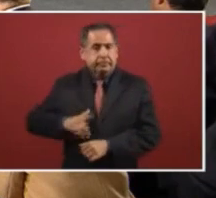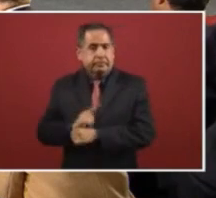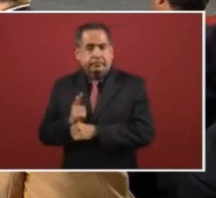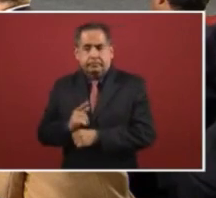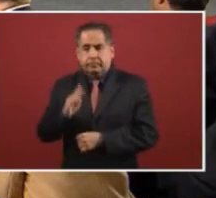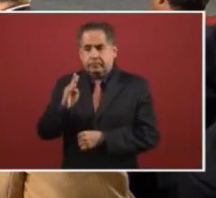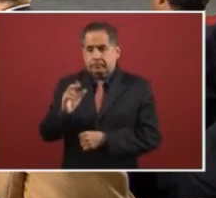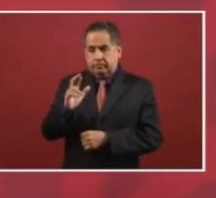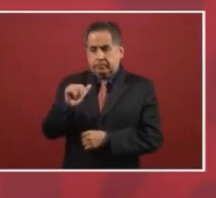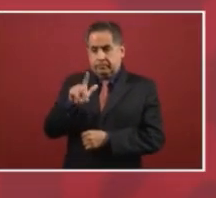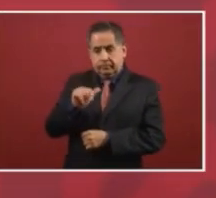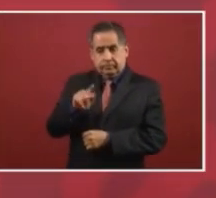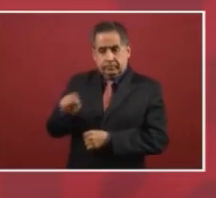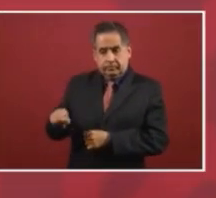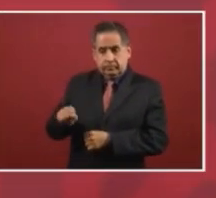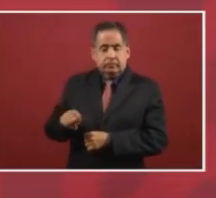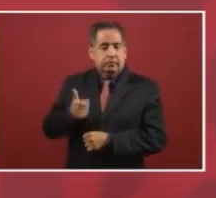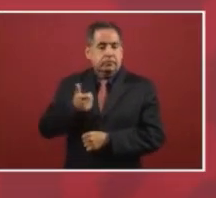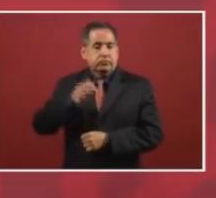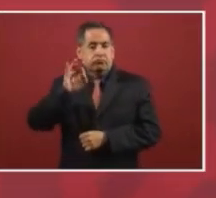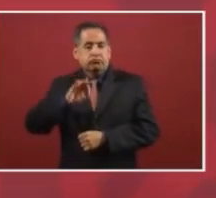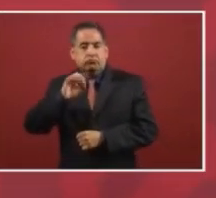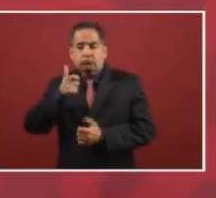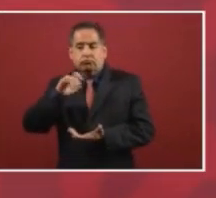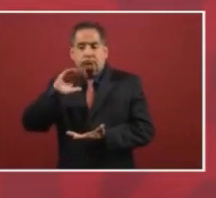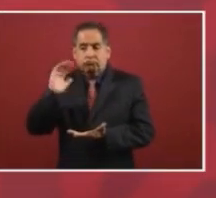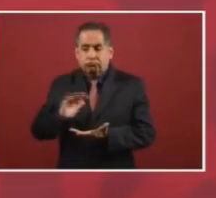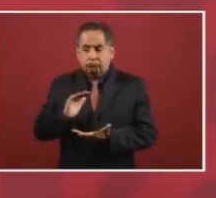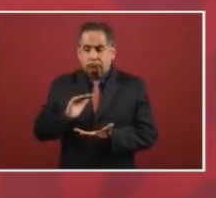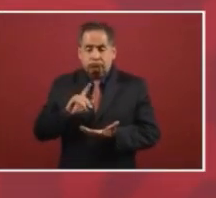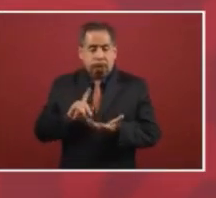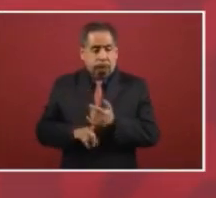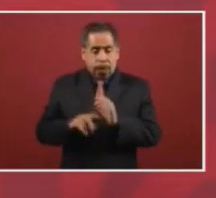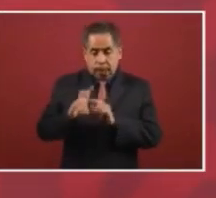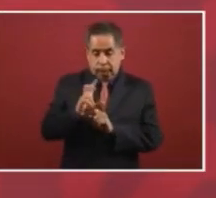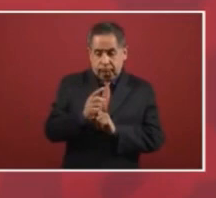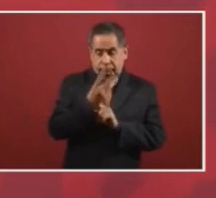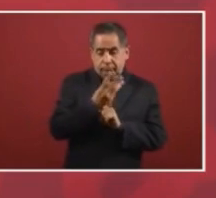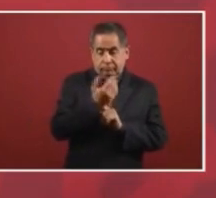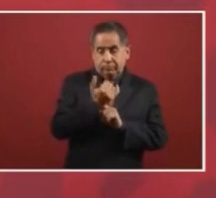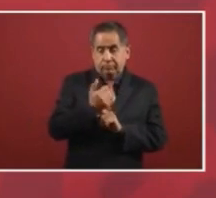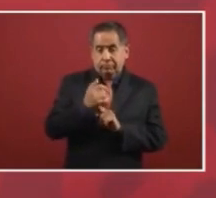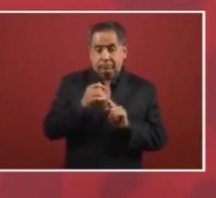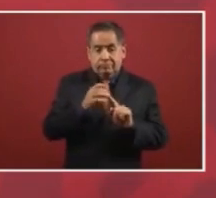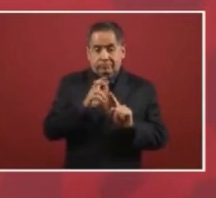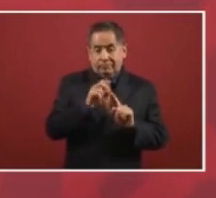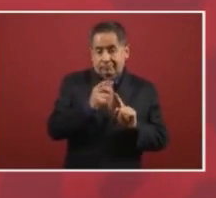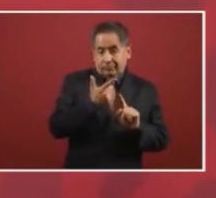The example that Mr. Bartlett mentioned, the reduction of the, was